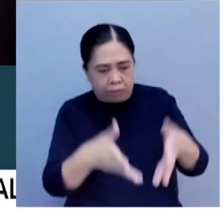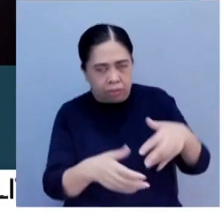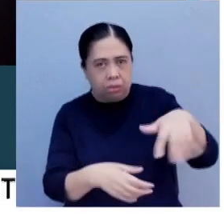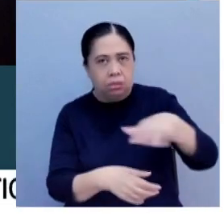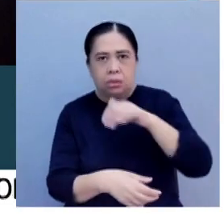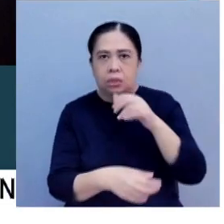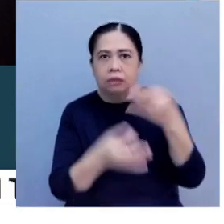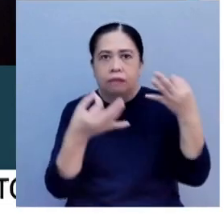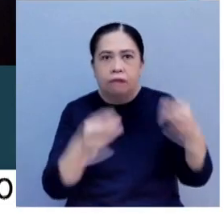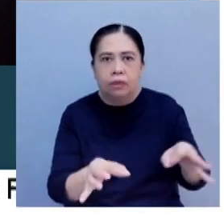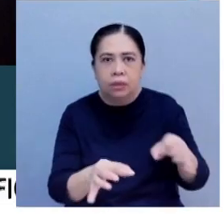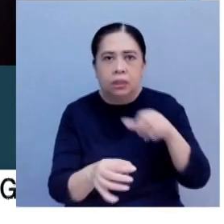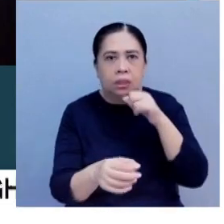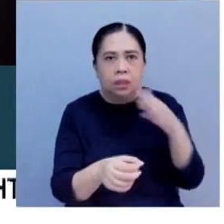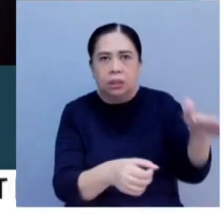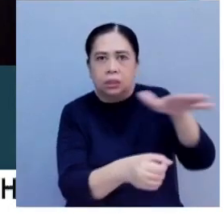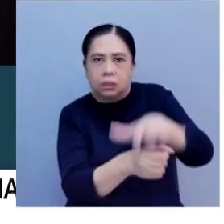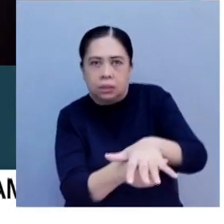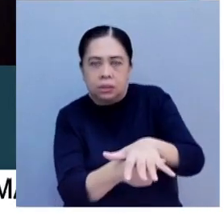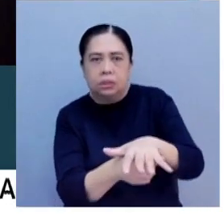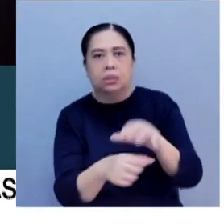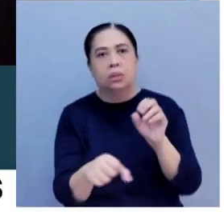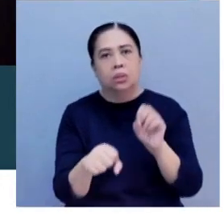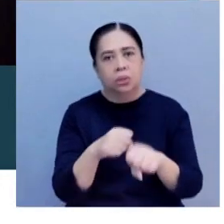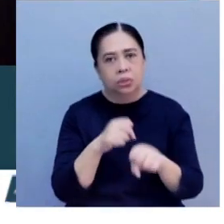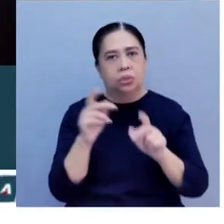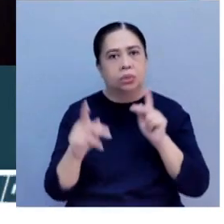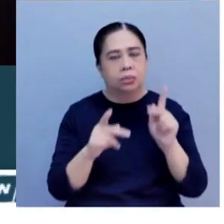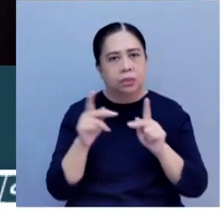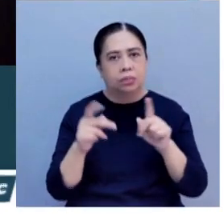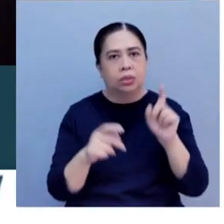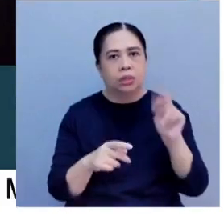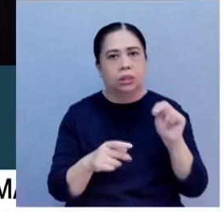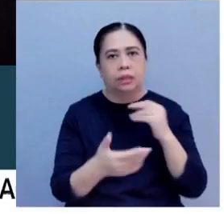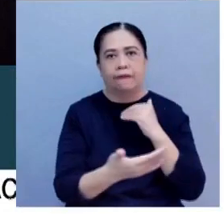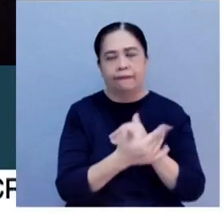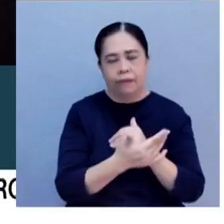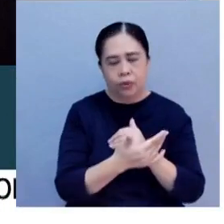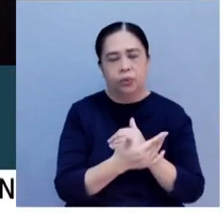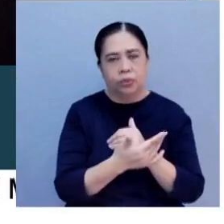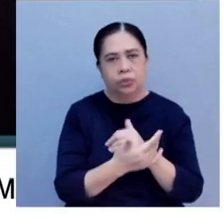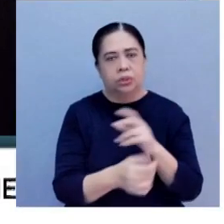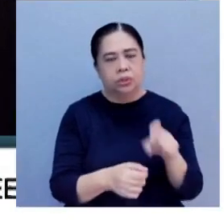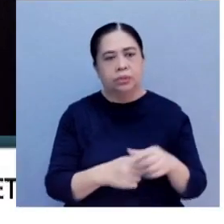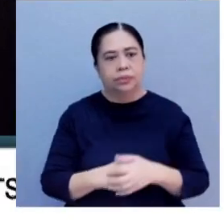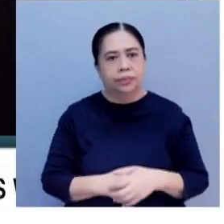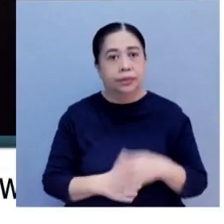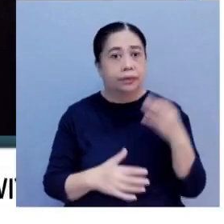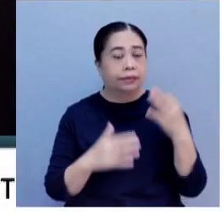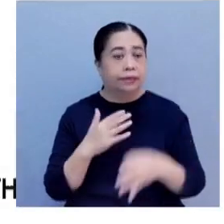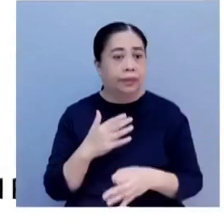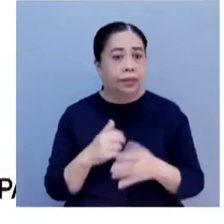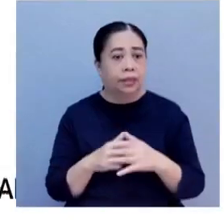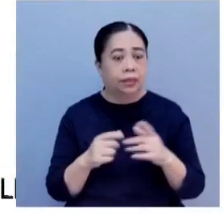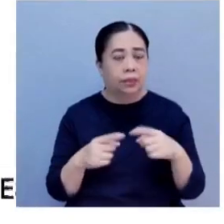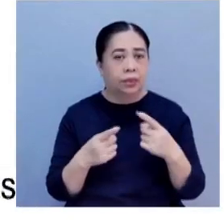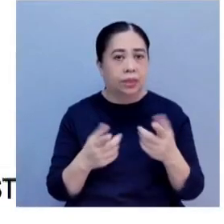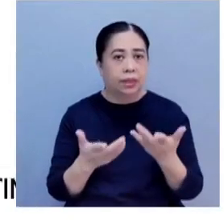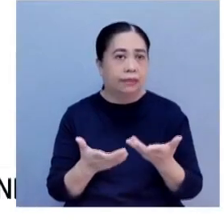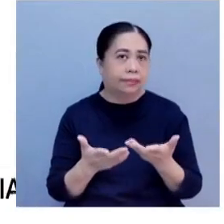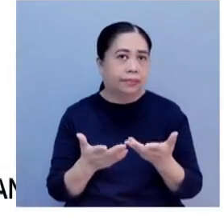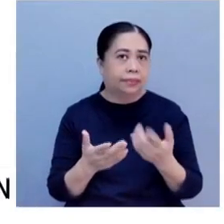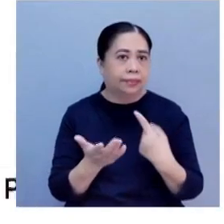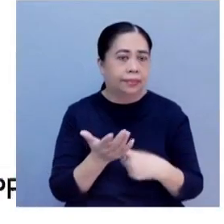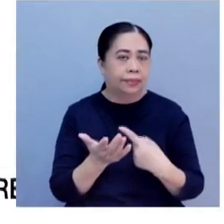not covered up. And thus, people have to avoid these in the roads. Mm-hmm. All right. Finally, while we have you, let's talk